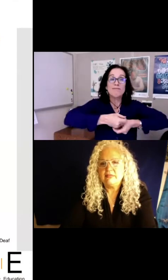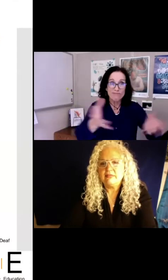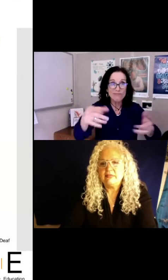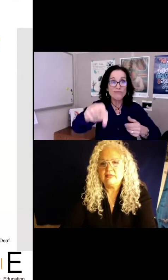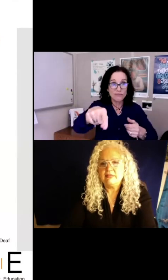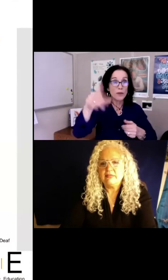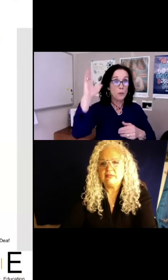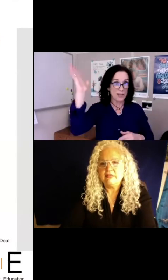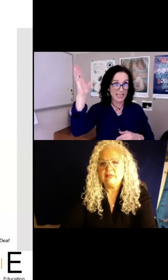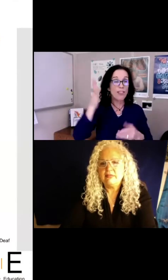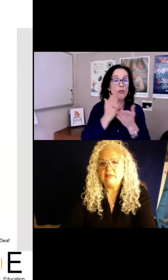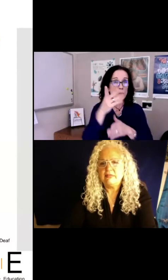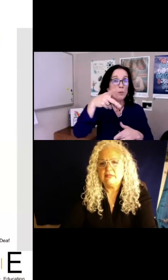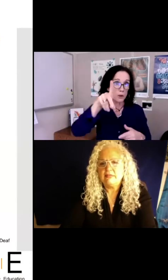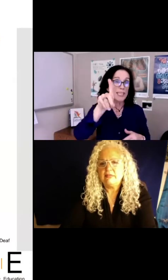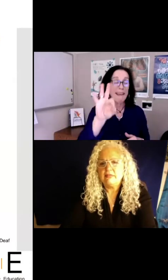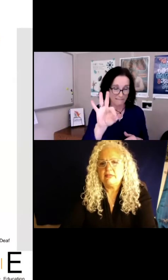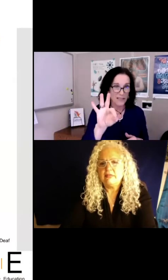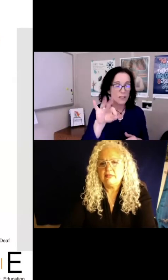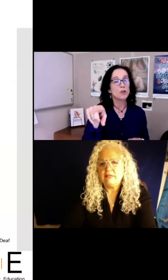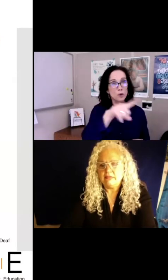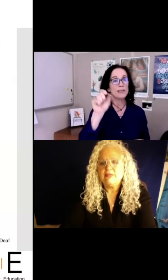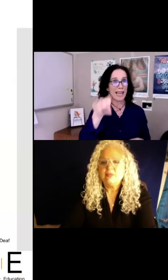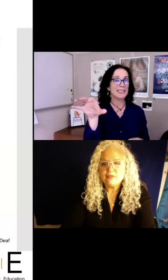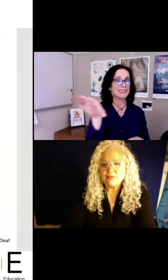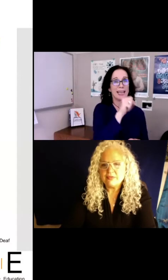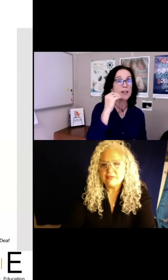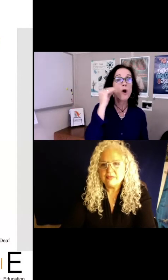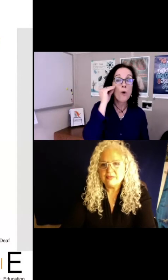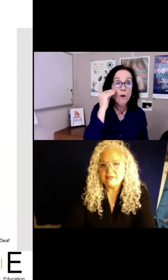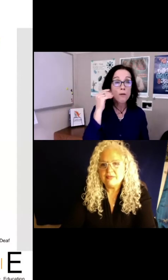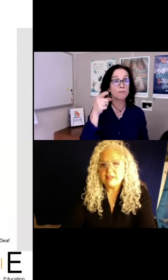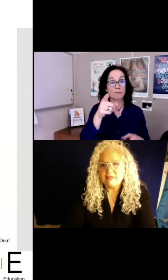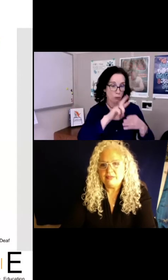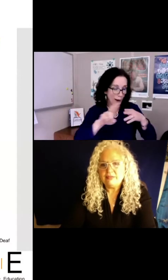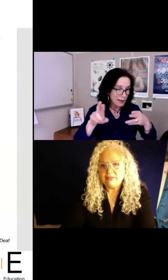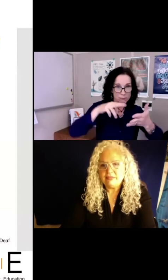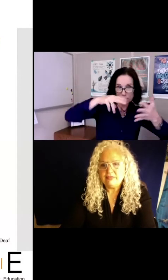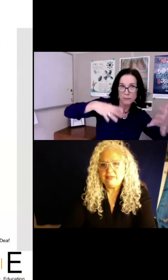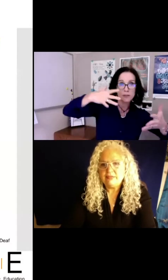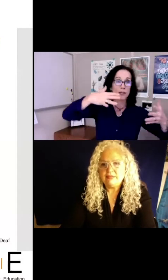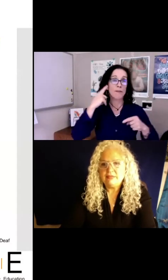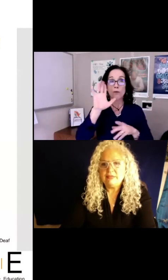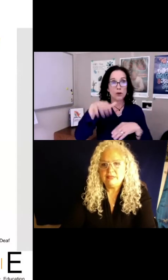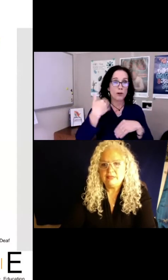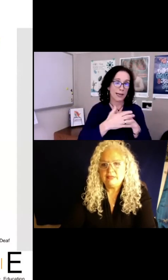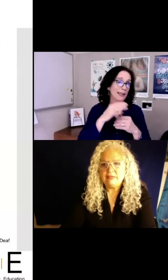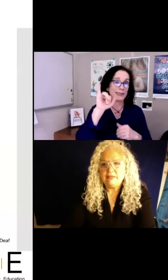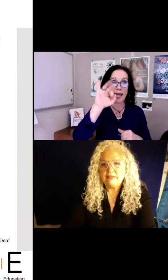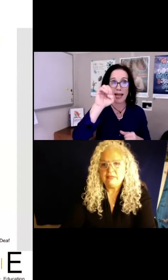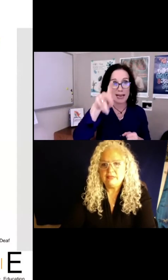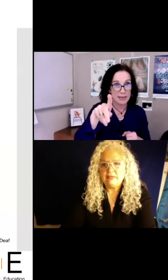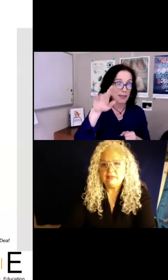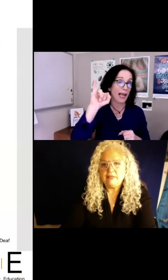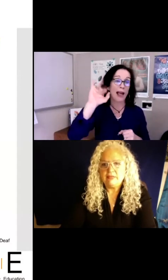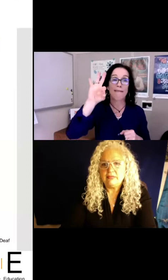this PDF will be, this presentation will be distributed through PDF. So you can take this